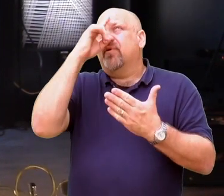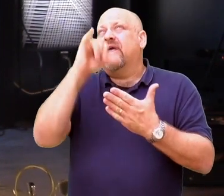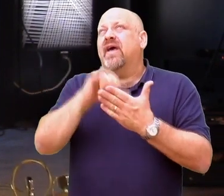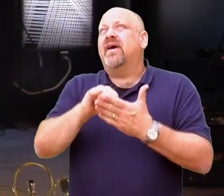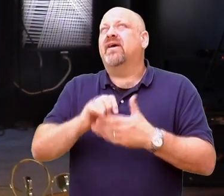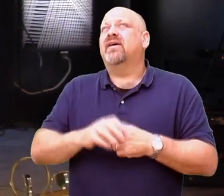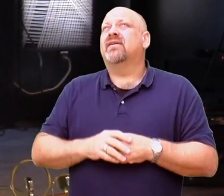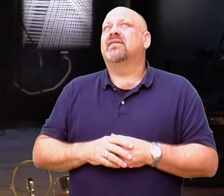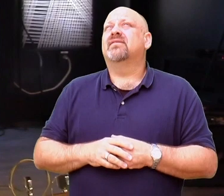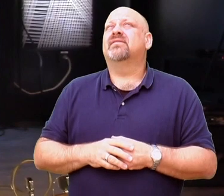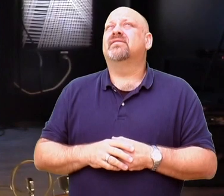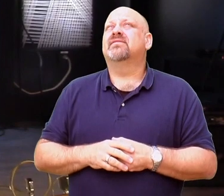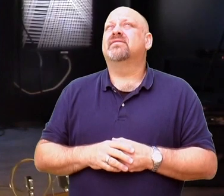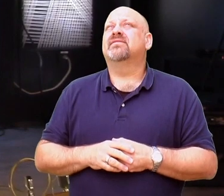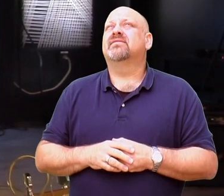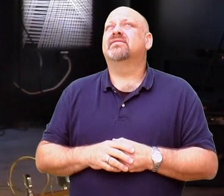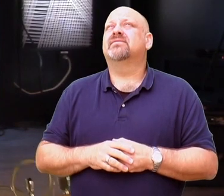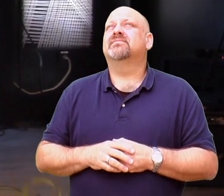And we thank you for it.